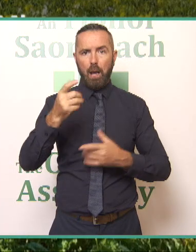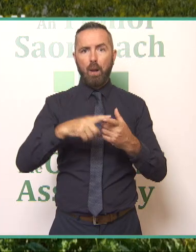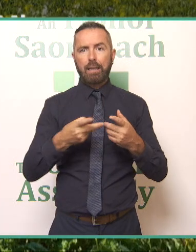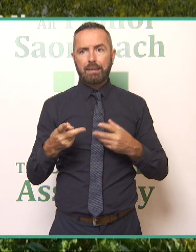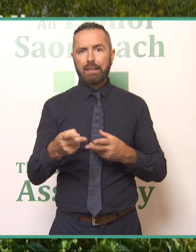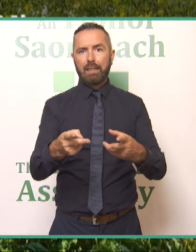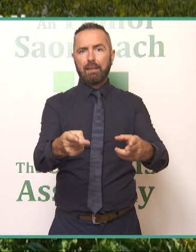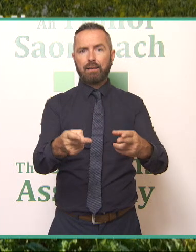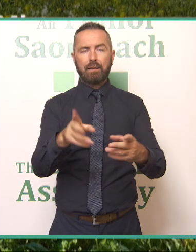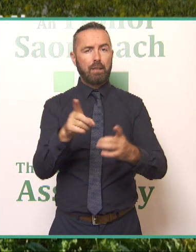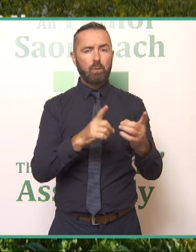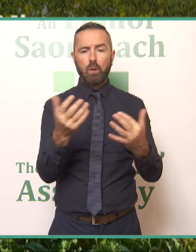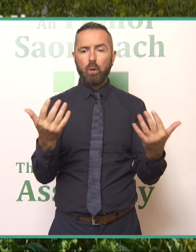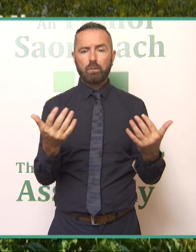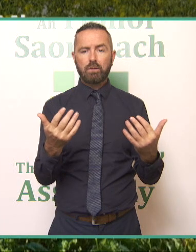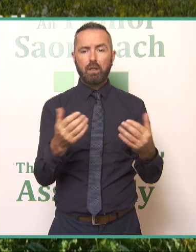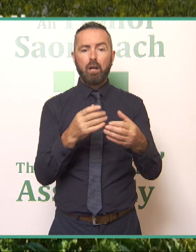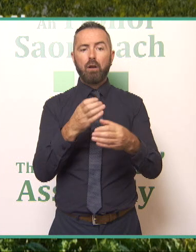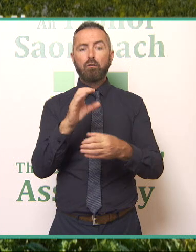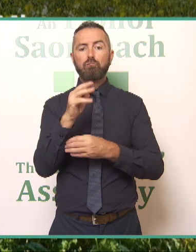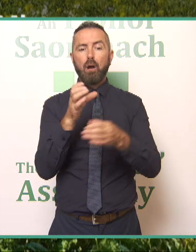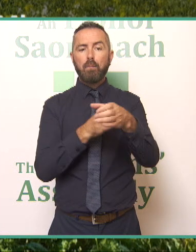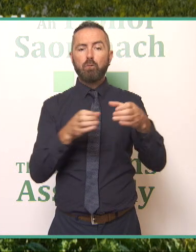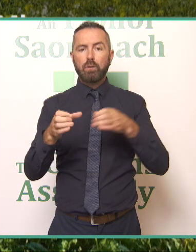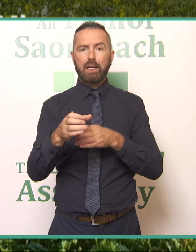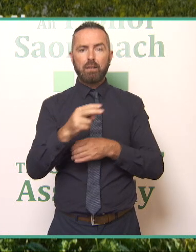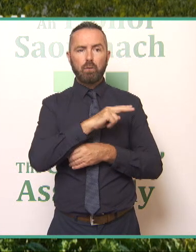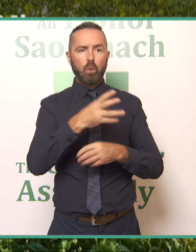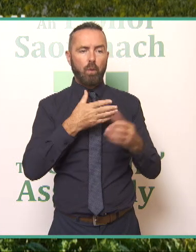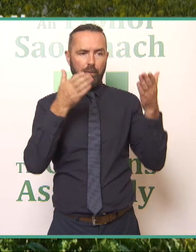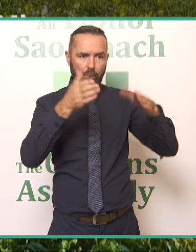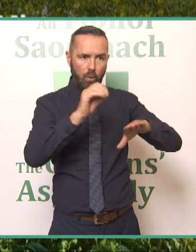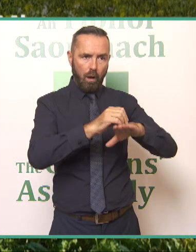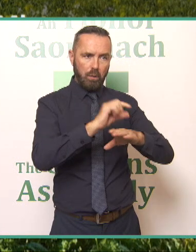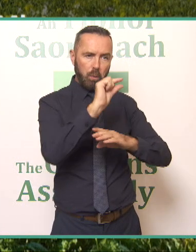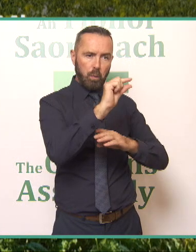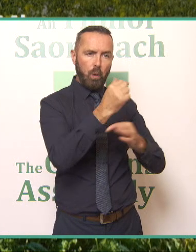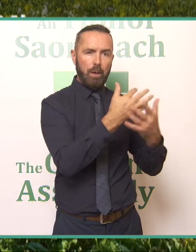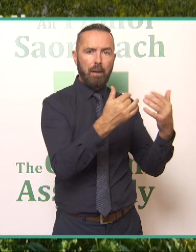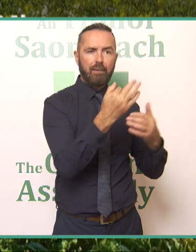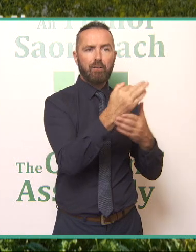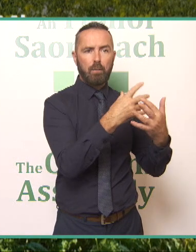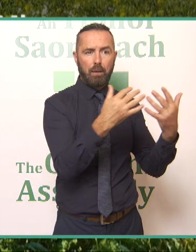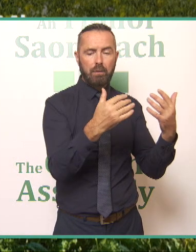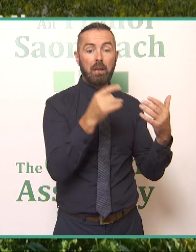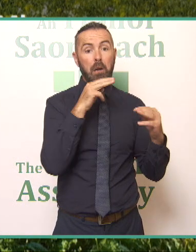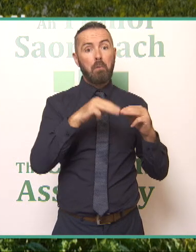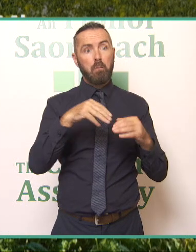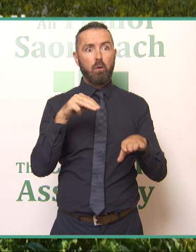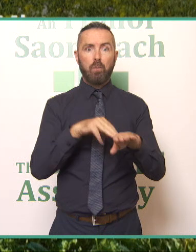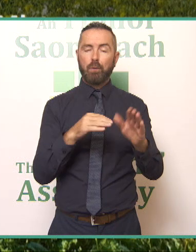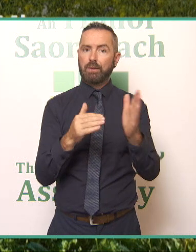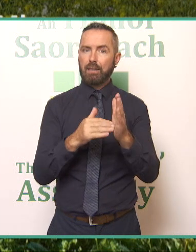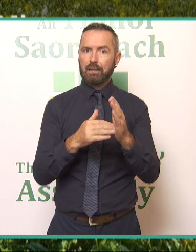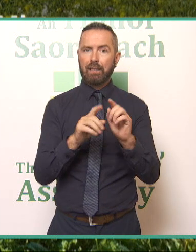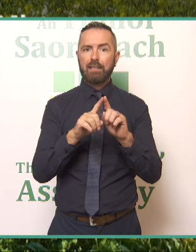good stuff. Crop rotation, we're trying to get away from being small numbers of crop to get more pain in the butt, basically. Now we've got different piles of